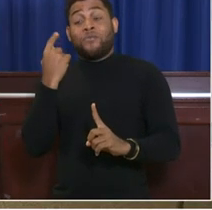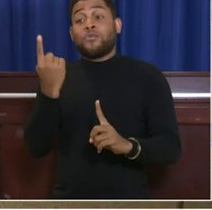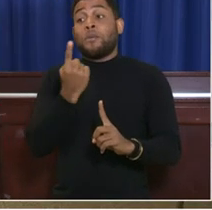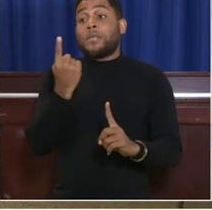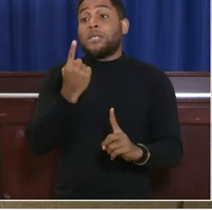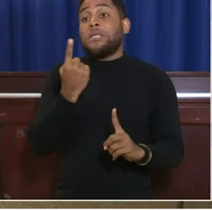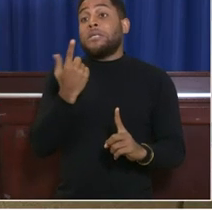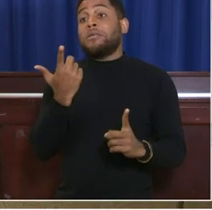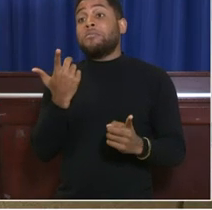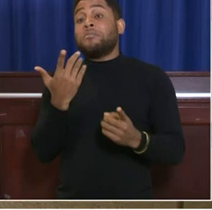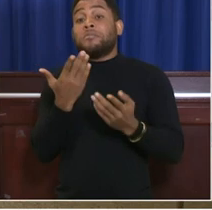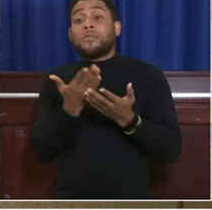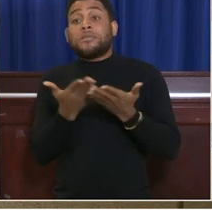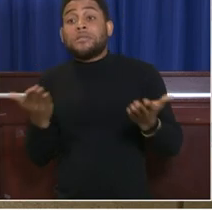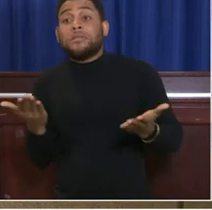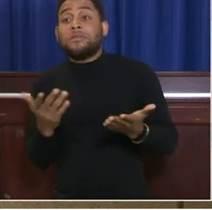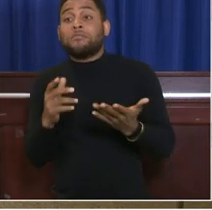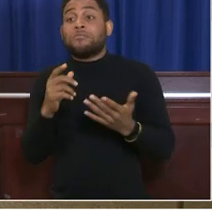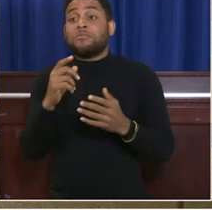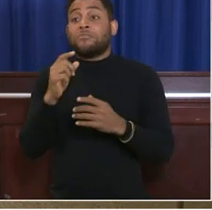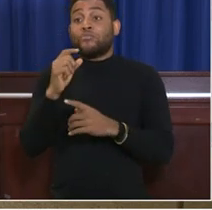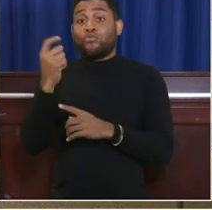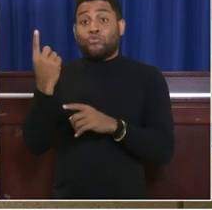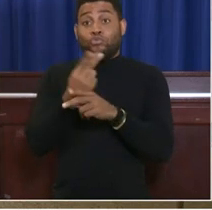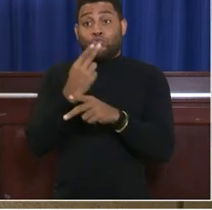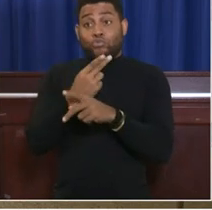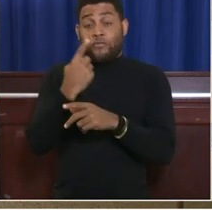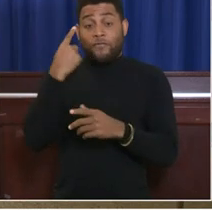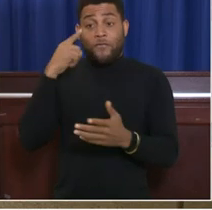incident, that now becomes a felony, an assault with a dangerous